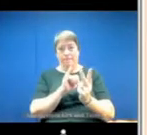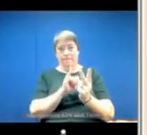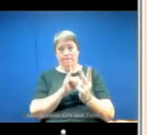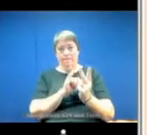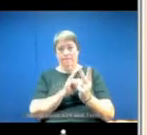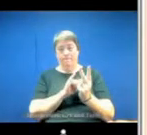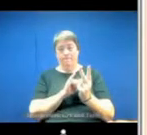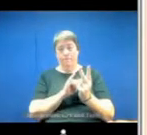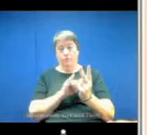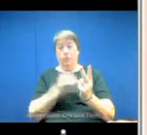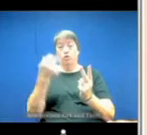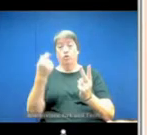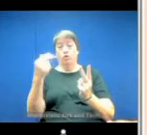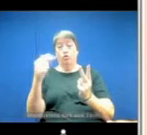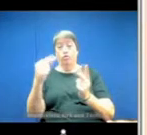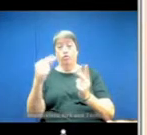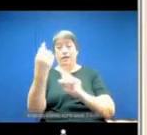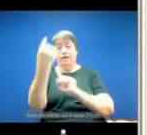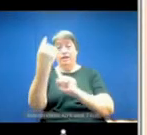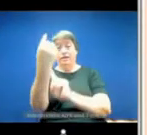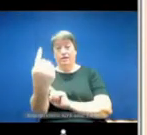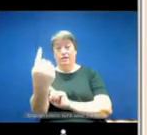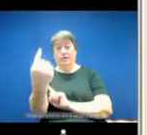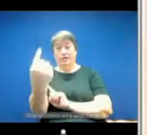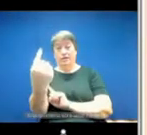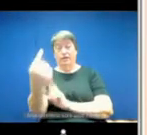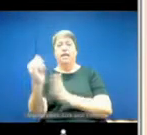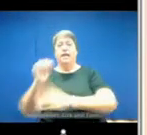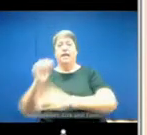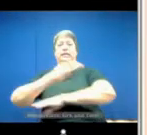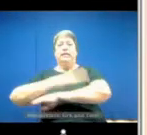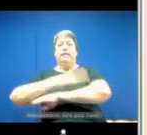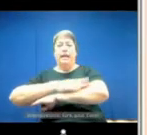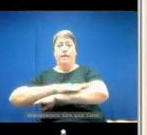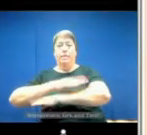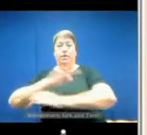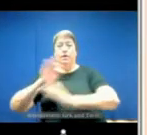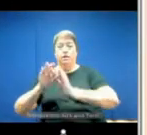The green triangles are the table interpreters.